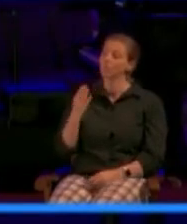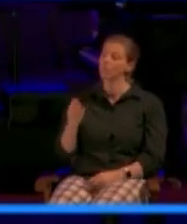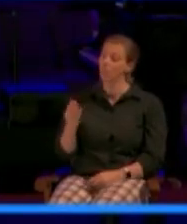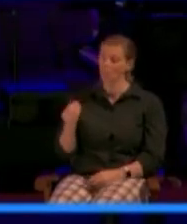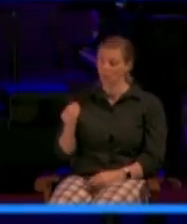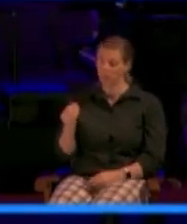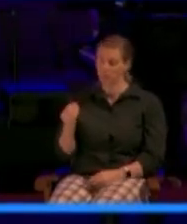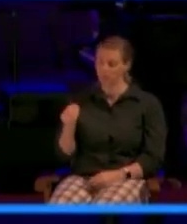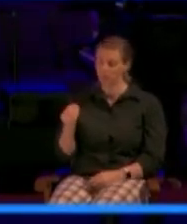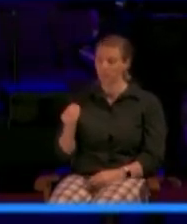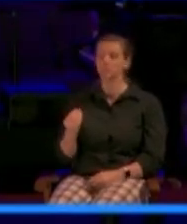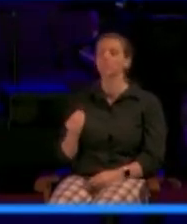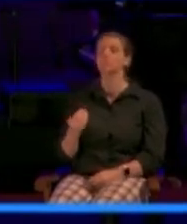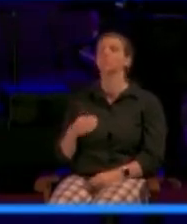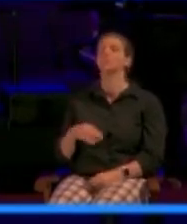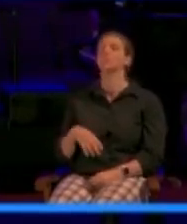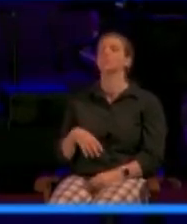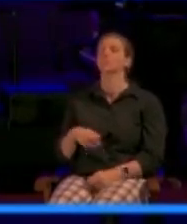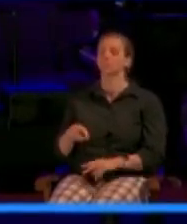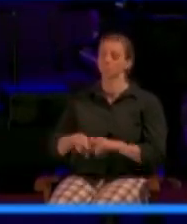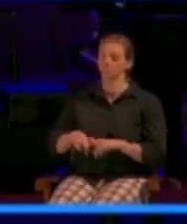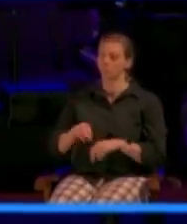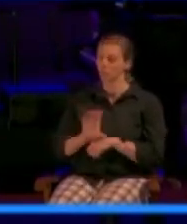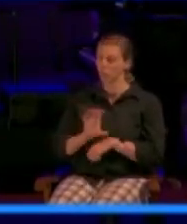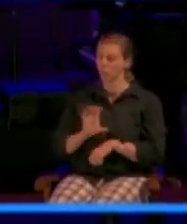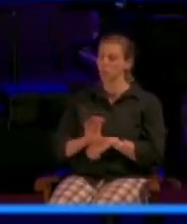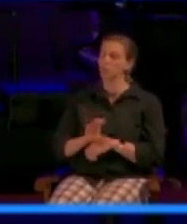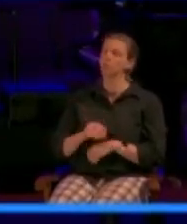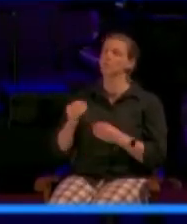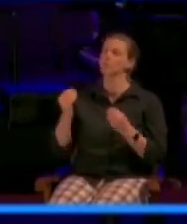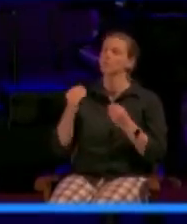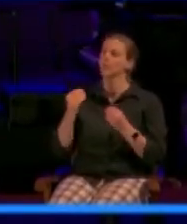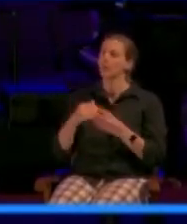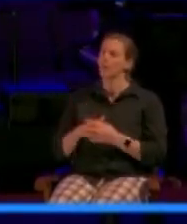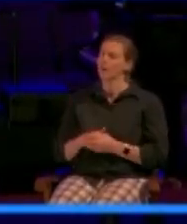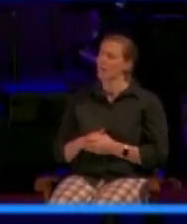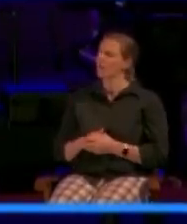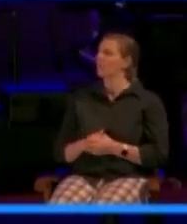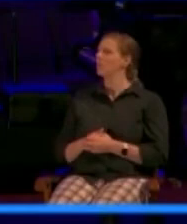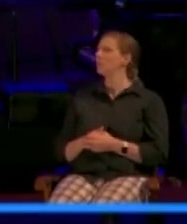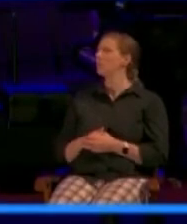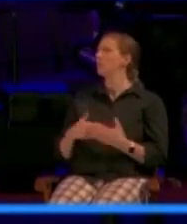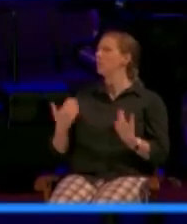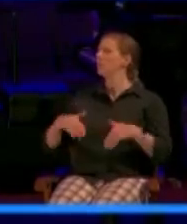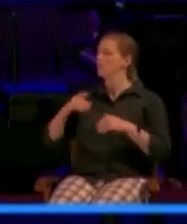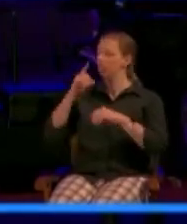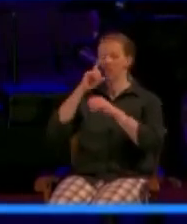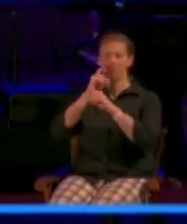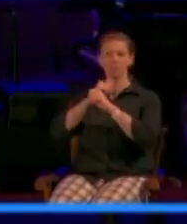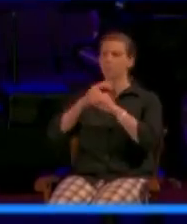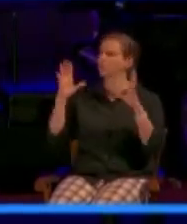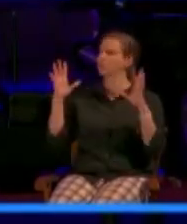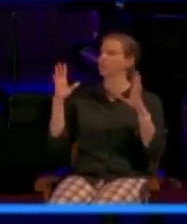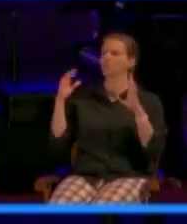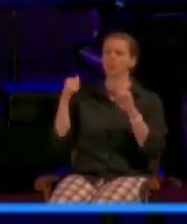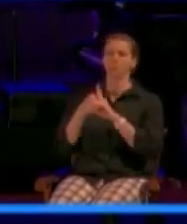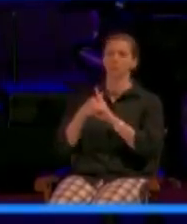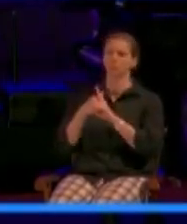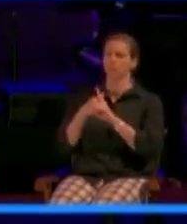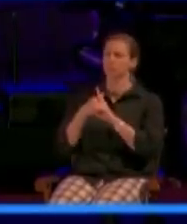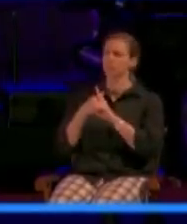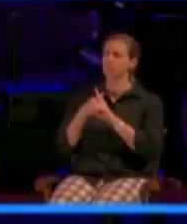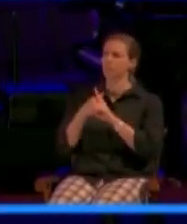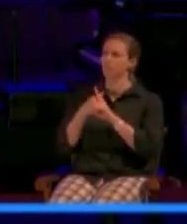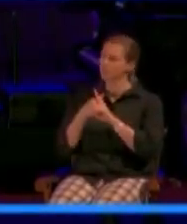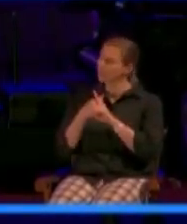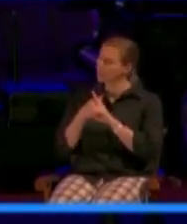overwhelming. The picture of it was so overwhelming. I knew if I died that day, I would die away from